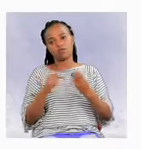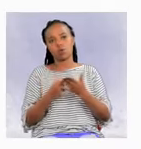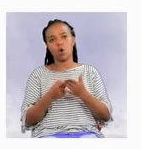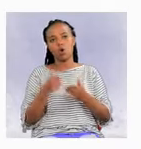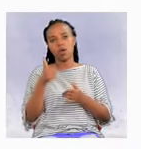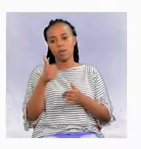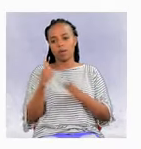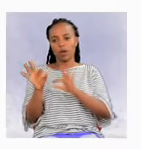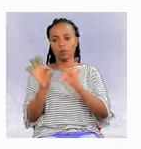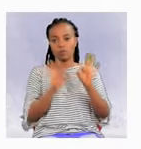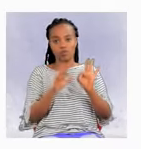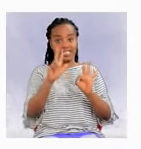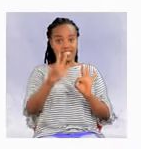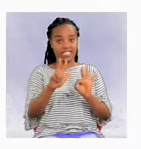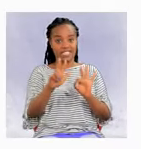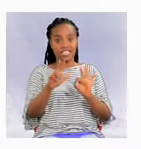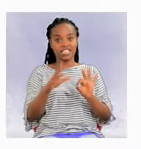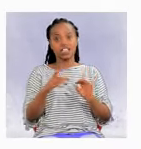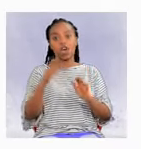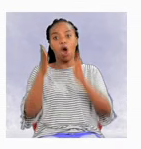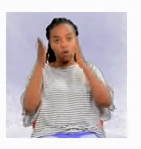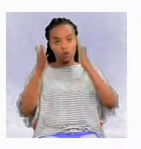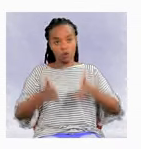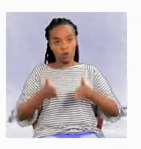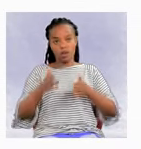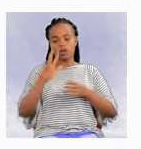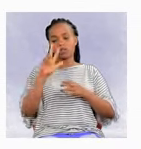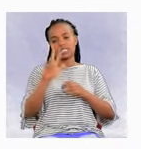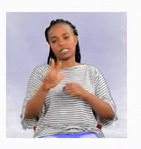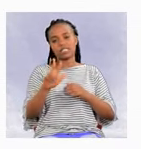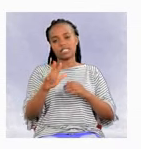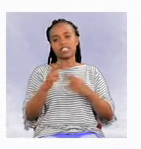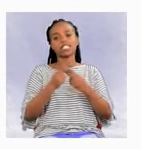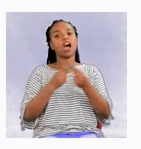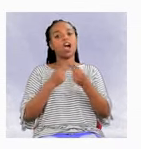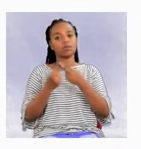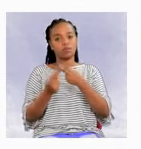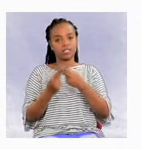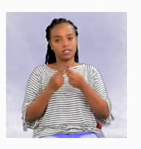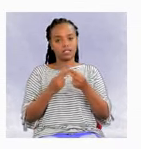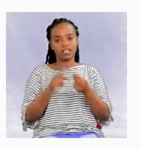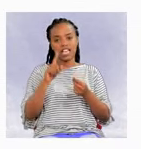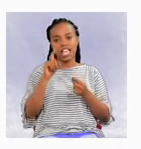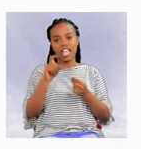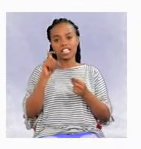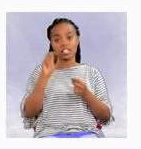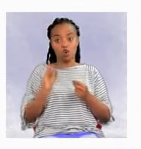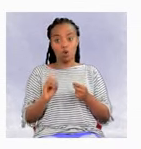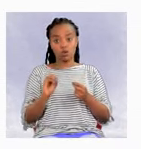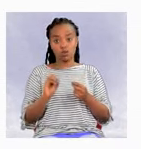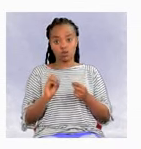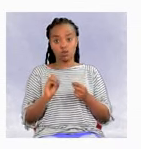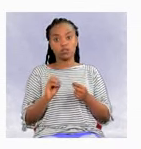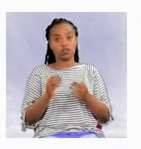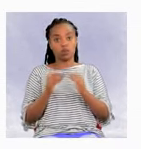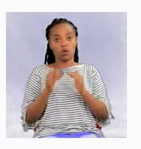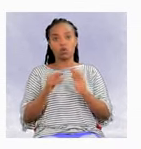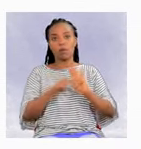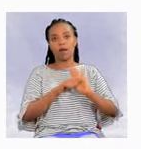of a, substitute 3, absolute value of 3 times x0, our x0 is minus